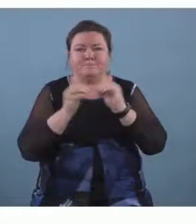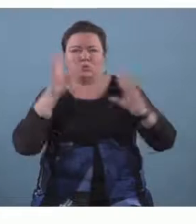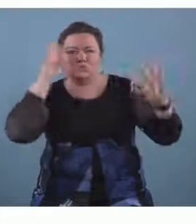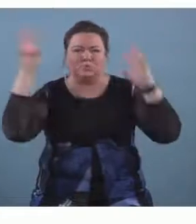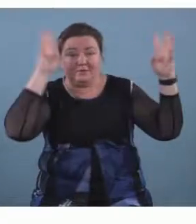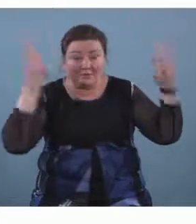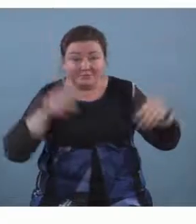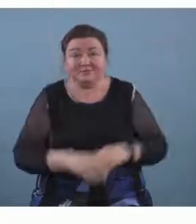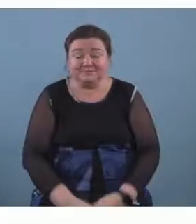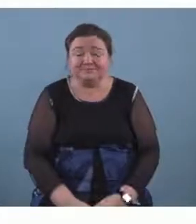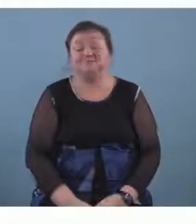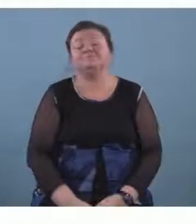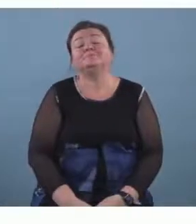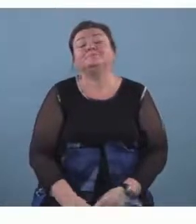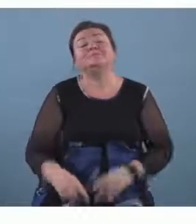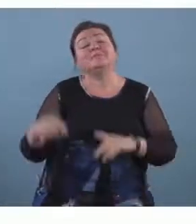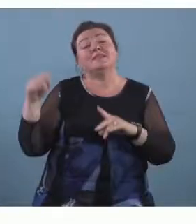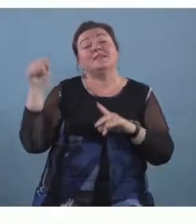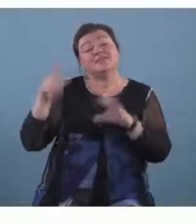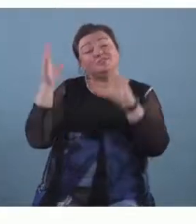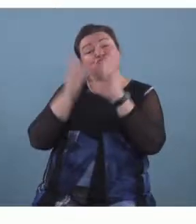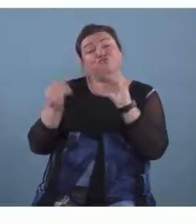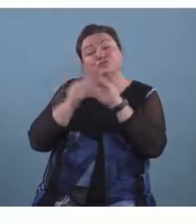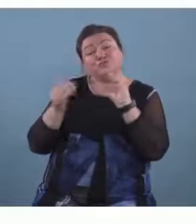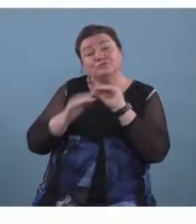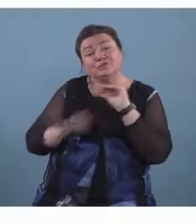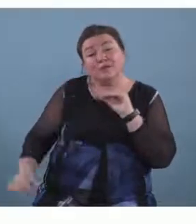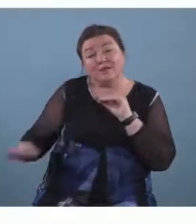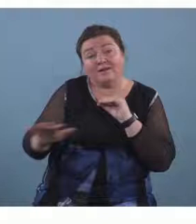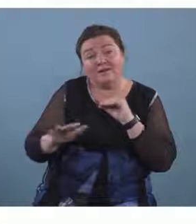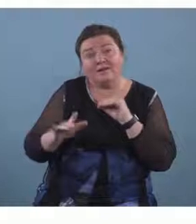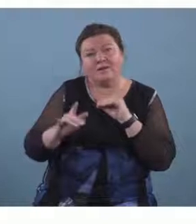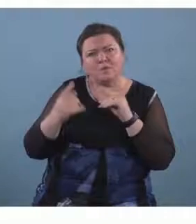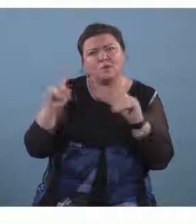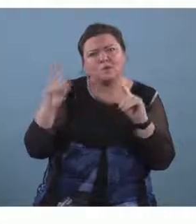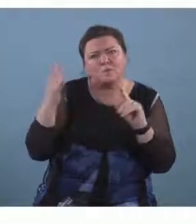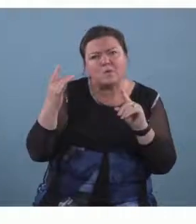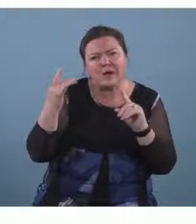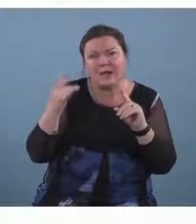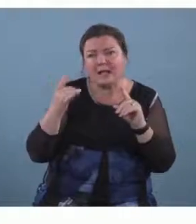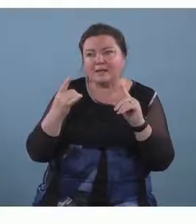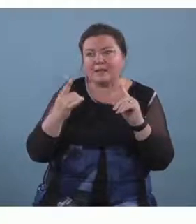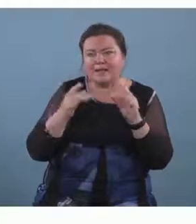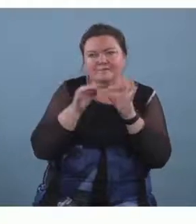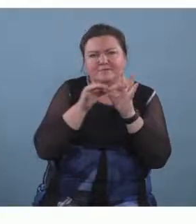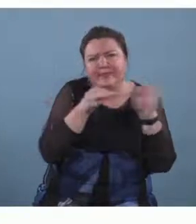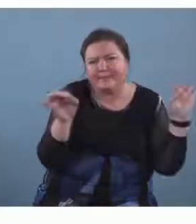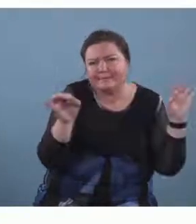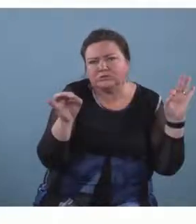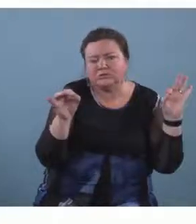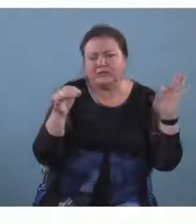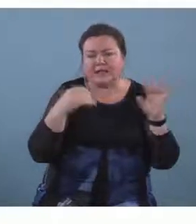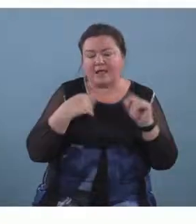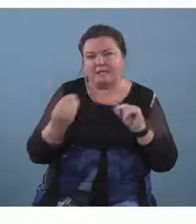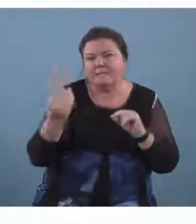so this kind of storytelling seems to work because you have the captions here you've got the photographs